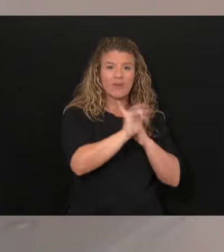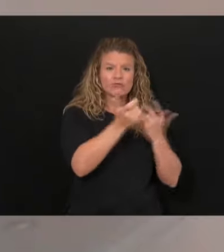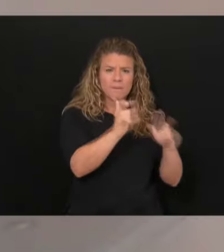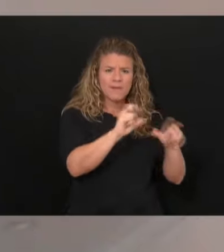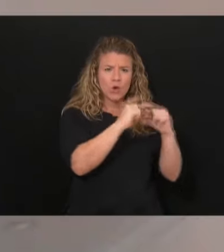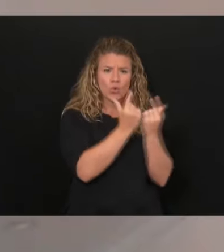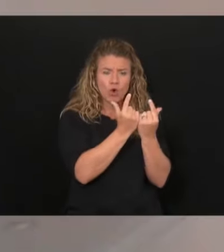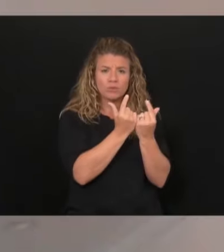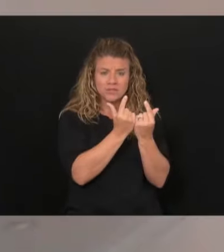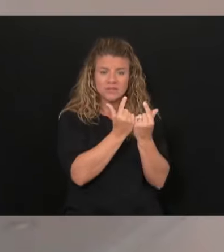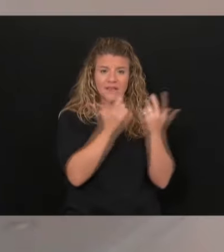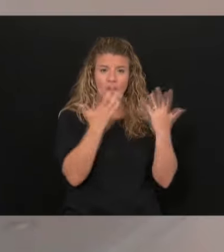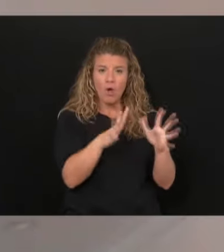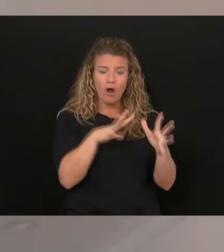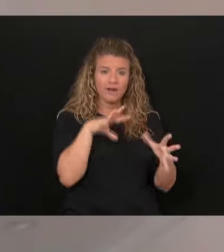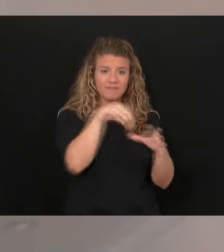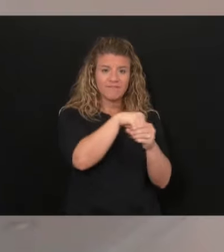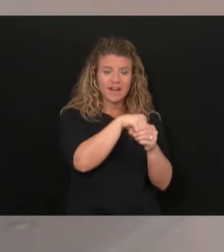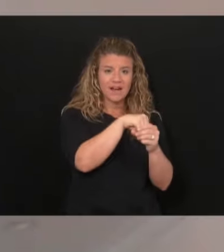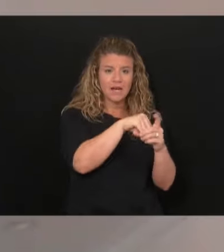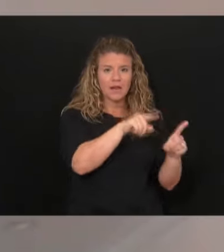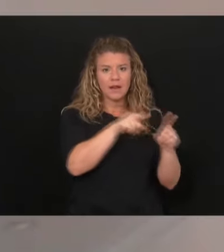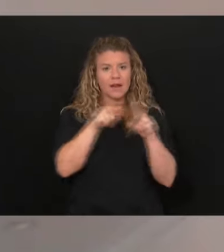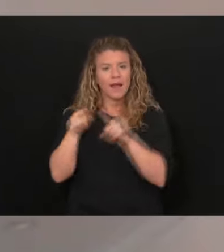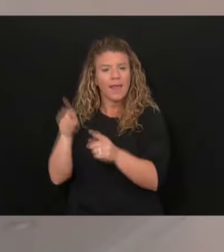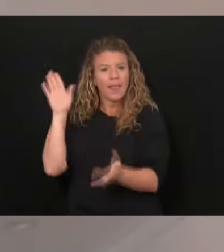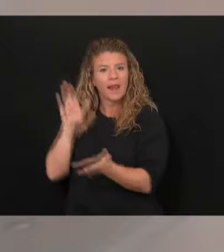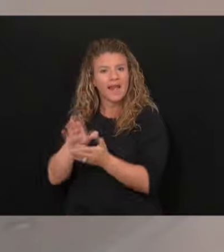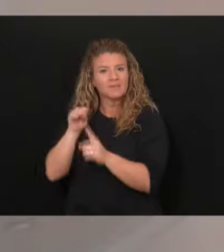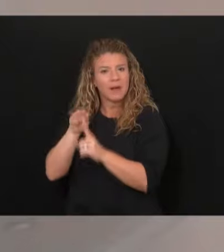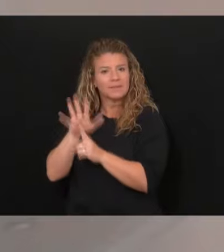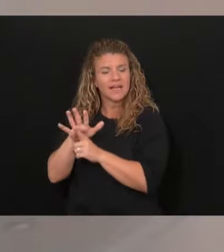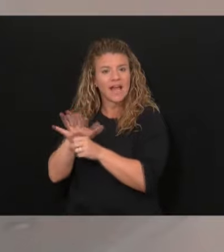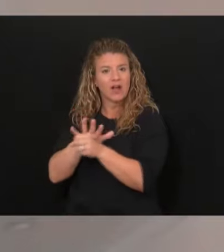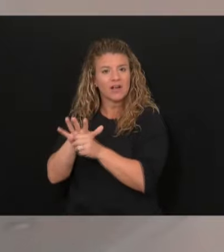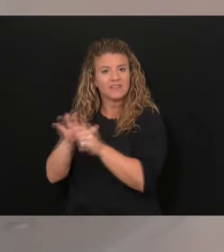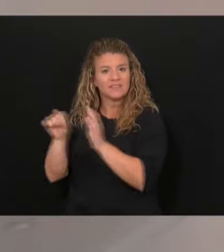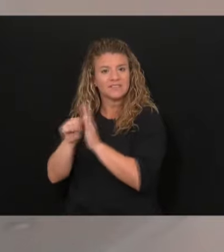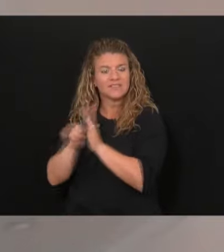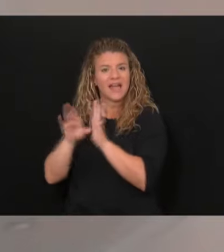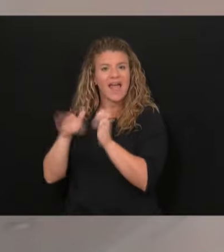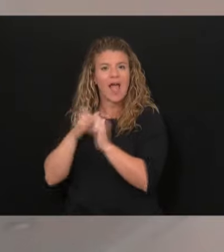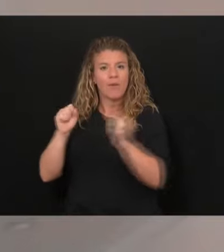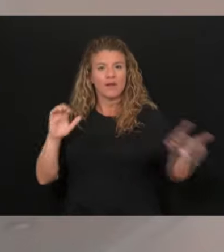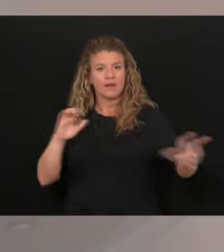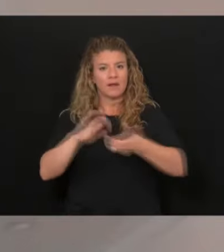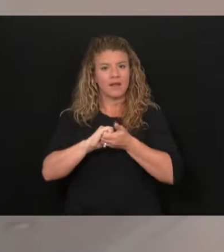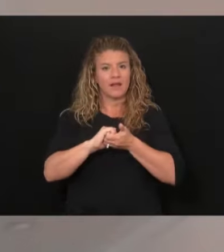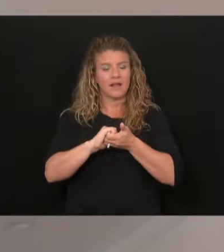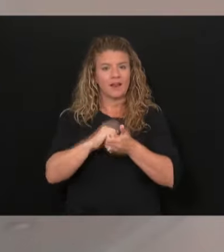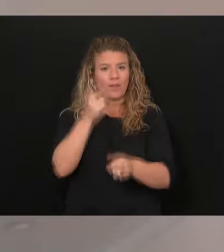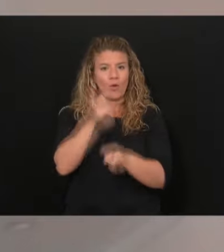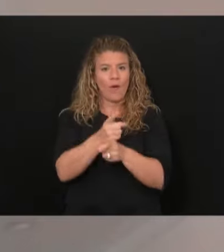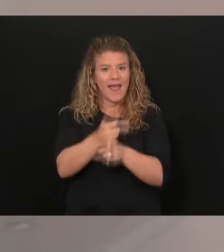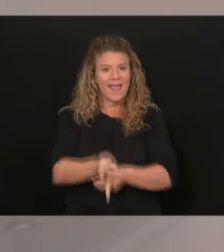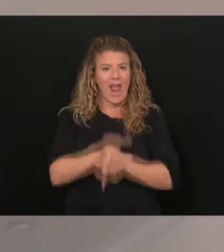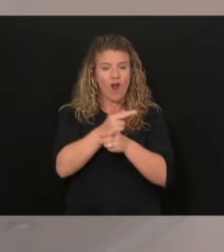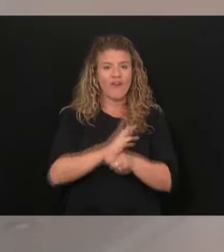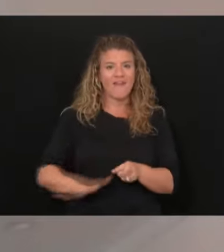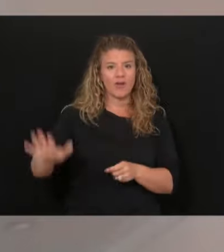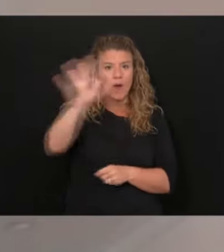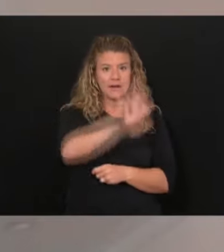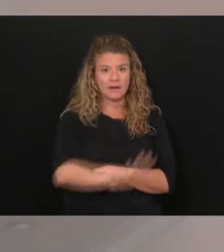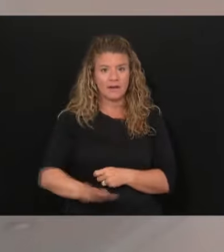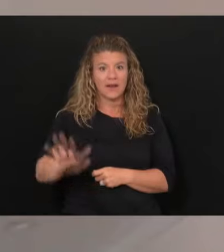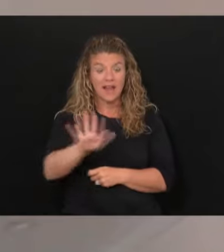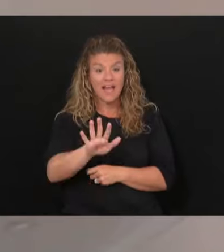in the less densely populated parts of our state, so that we can bring the right care to them. But as we